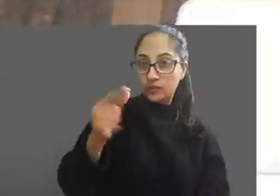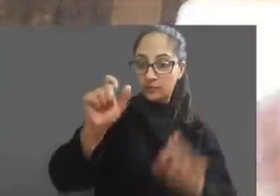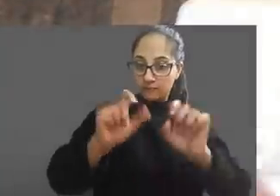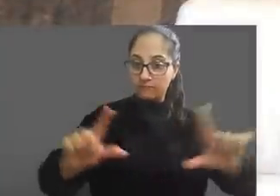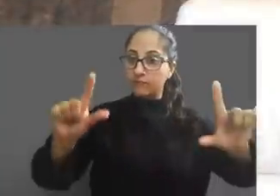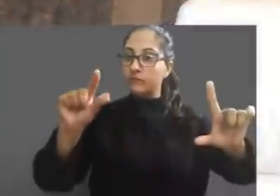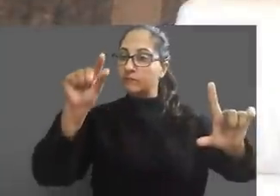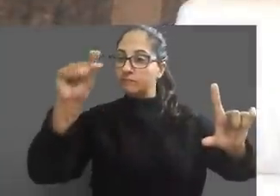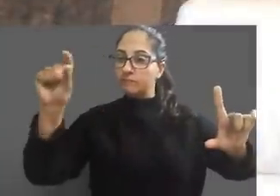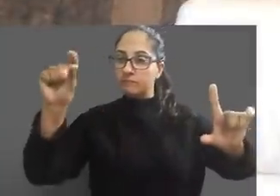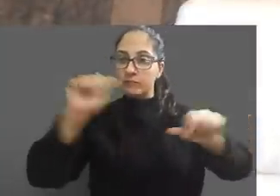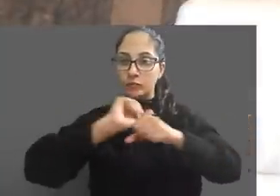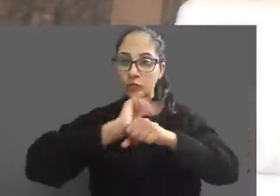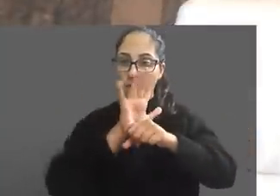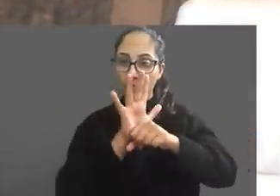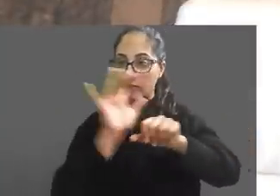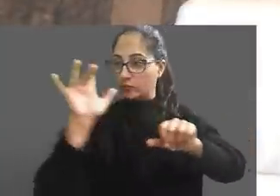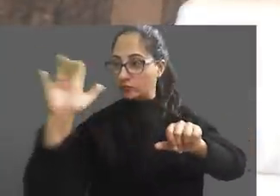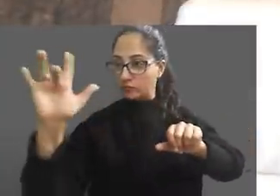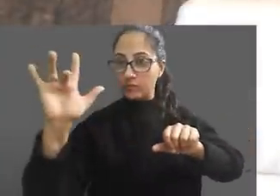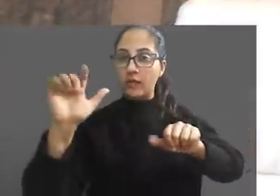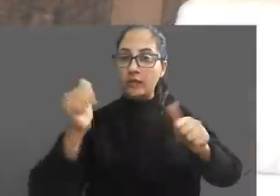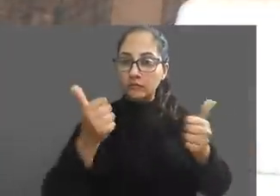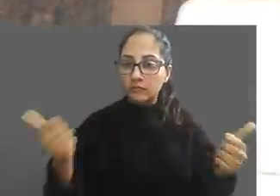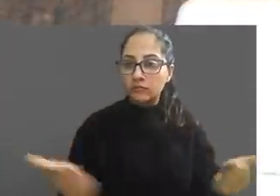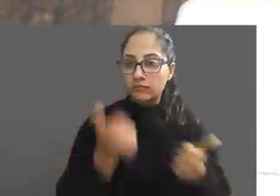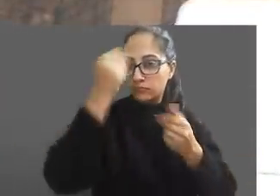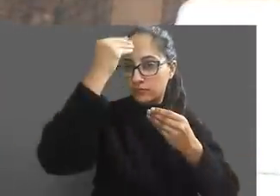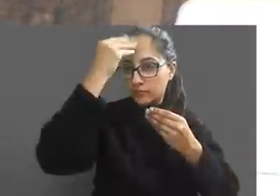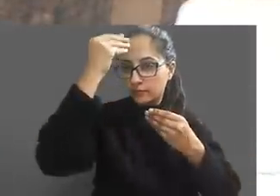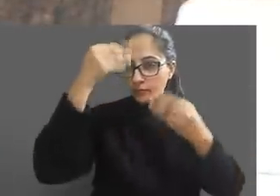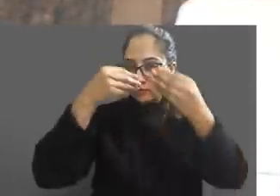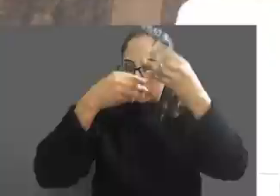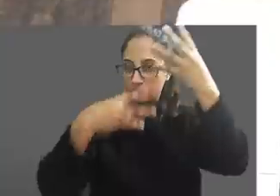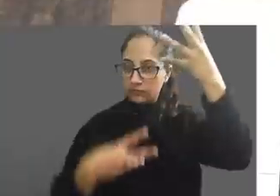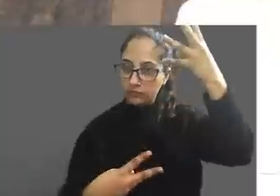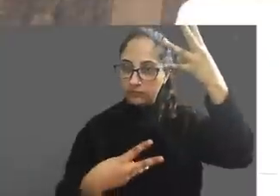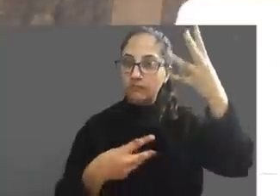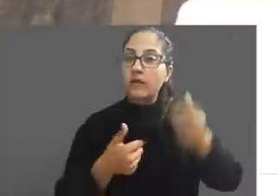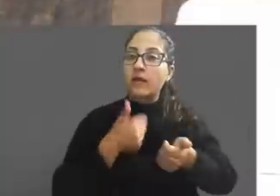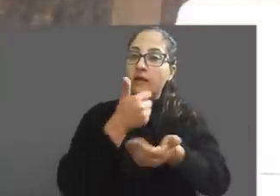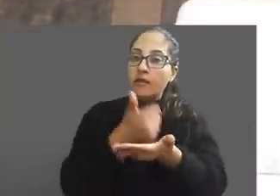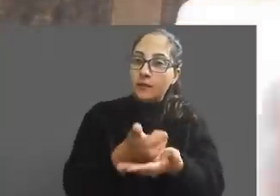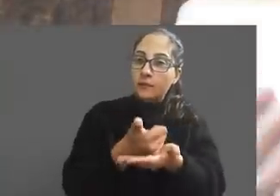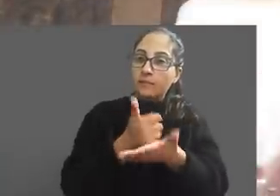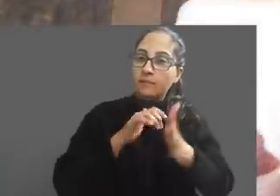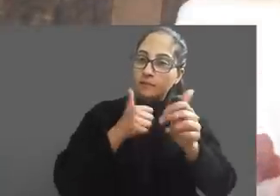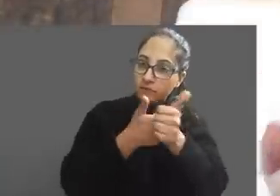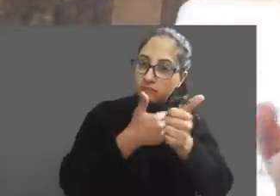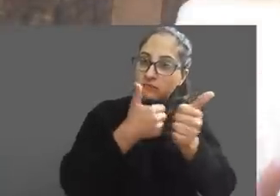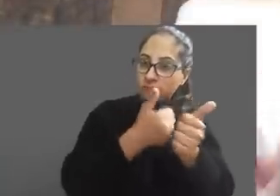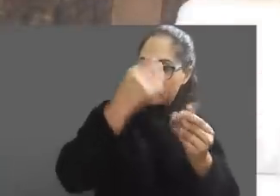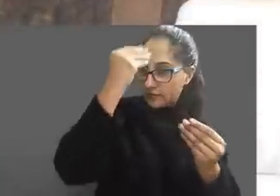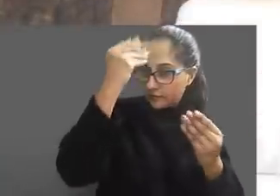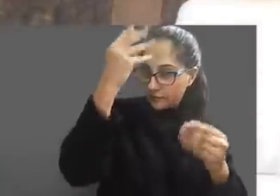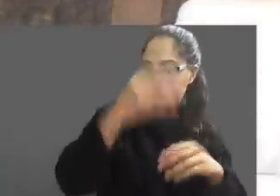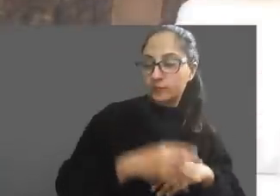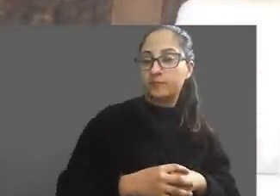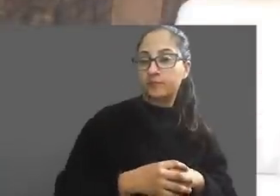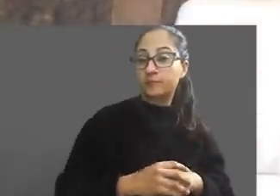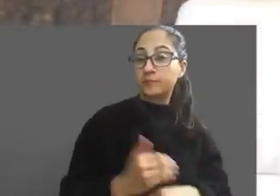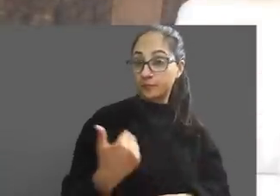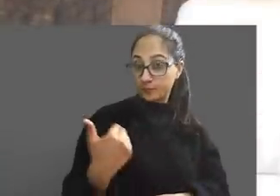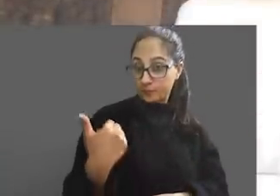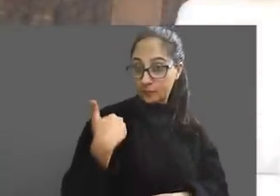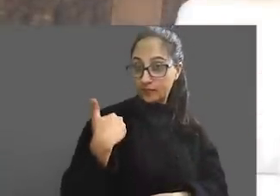which has a lot of great up-to-date information to keep you and your family informed. You know, some of my friends and family members